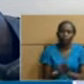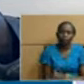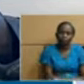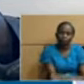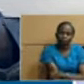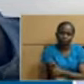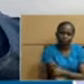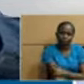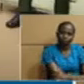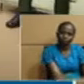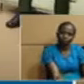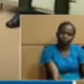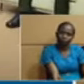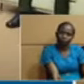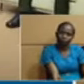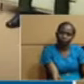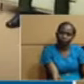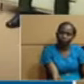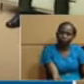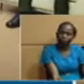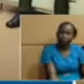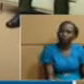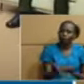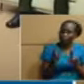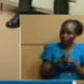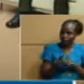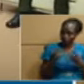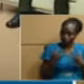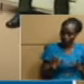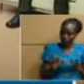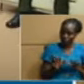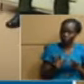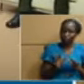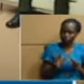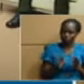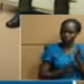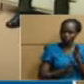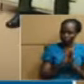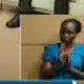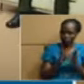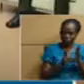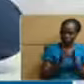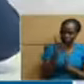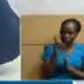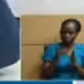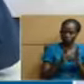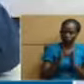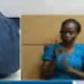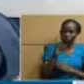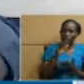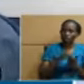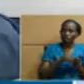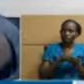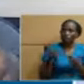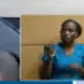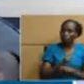Nsubuga. Okay. Go ahead. And we've already crafted a framework that we